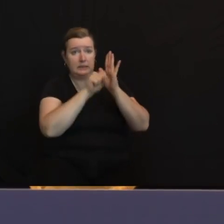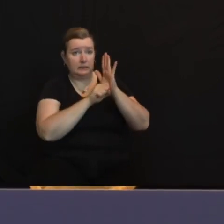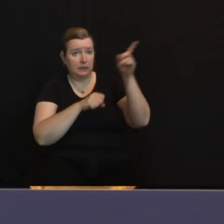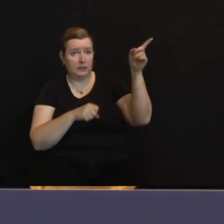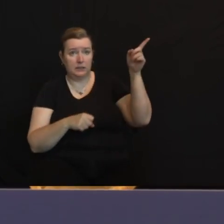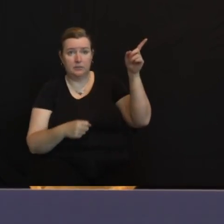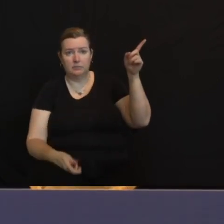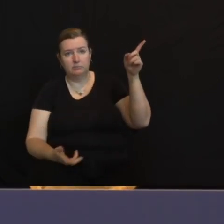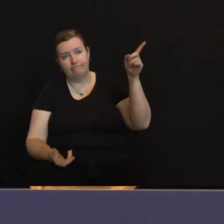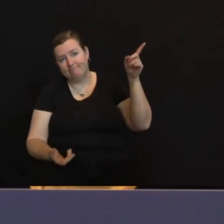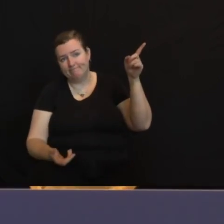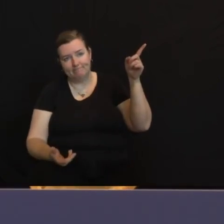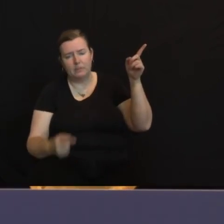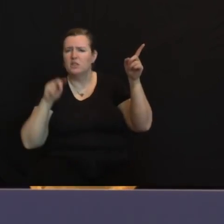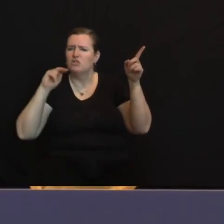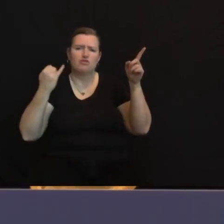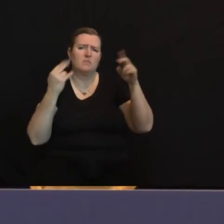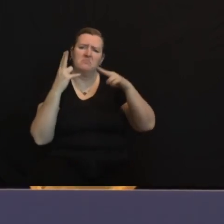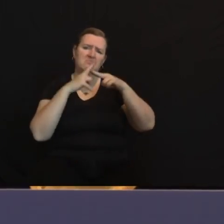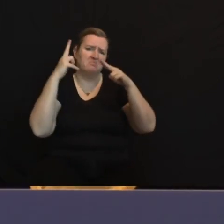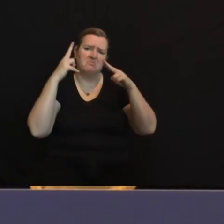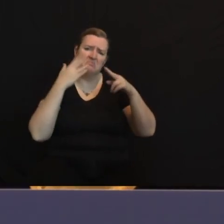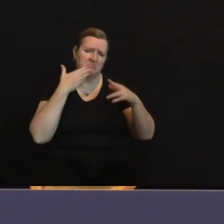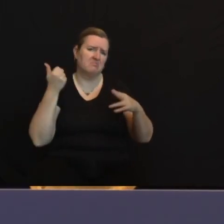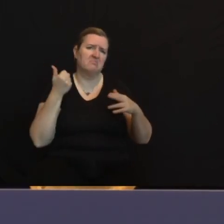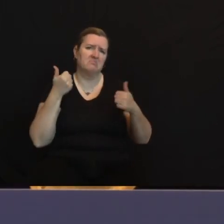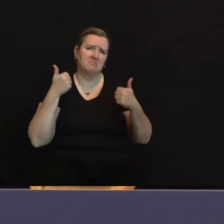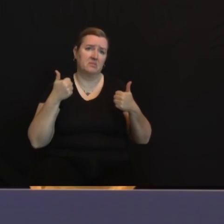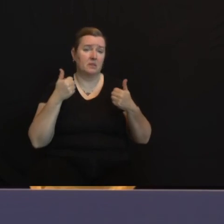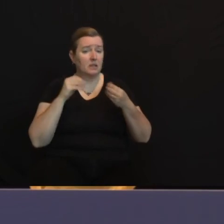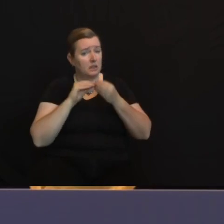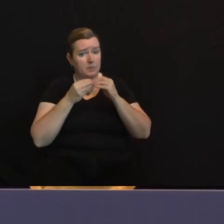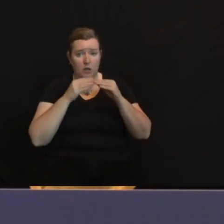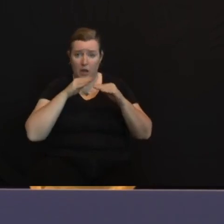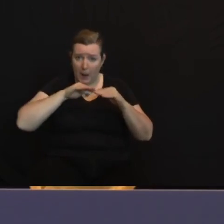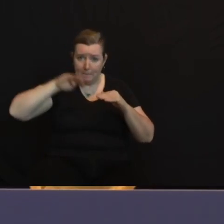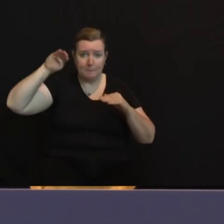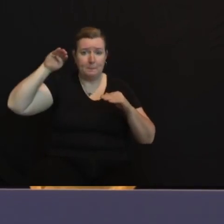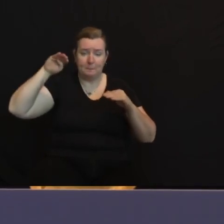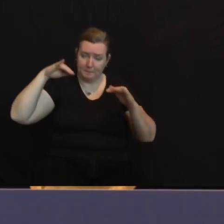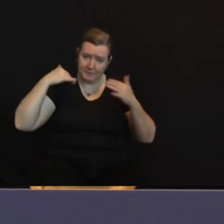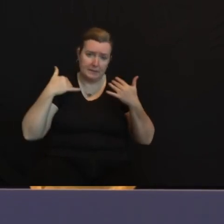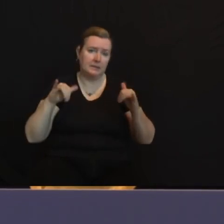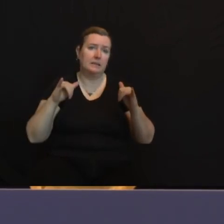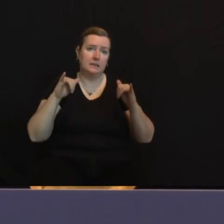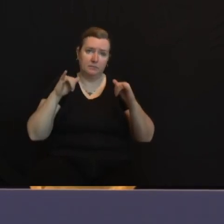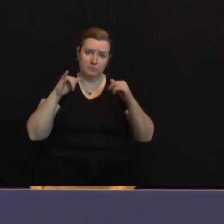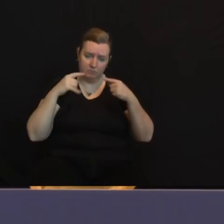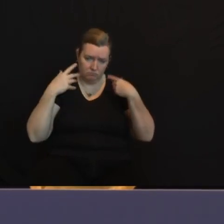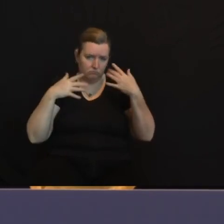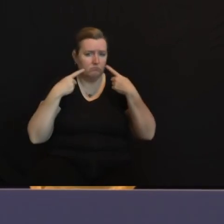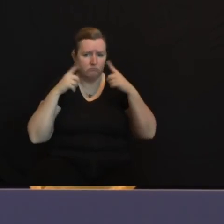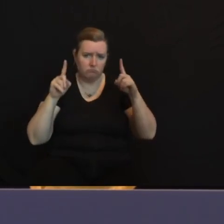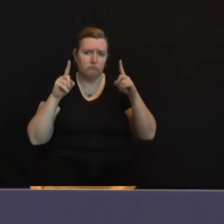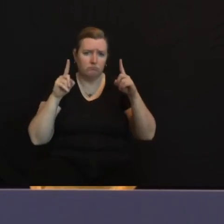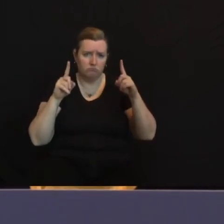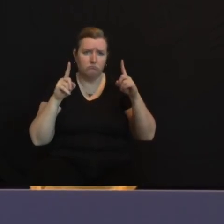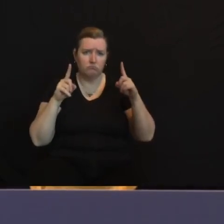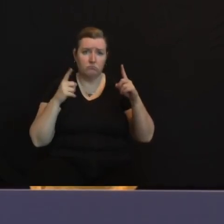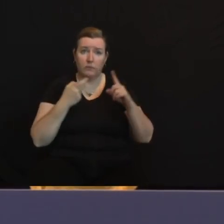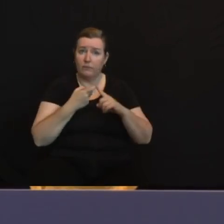can. Even with numbers going up, we've gotten to where we are based on